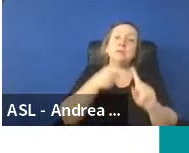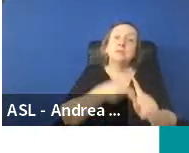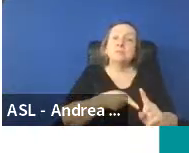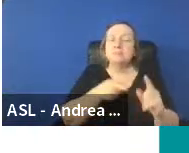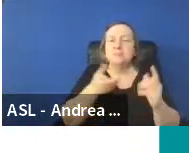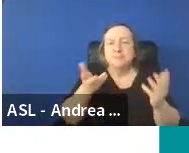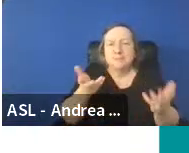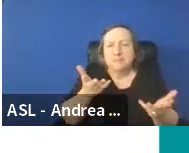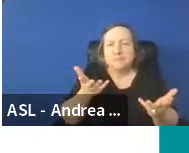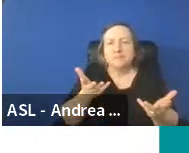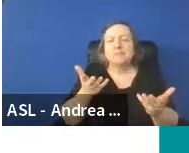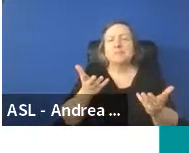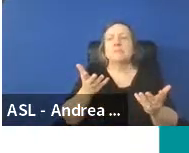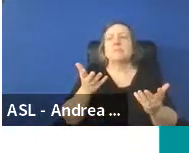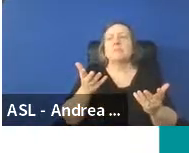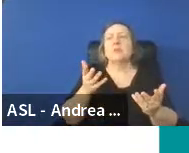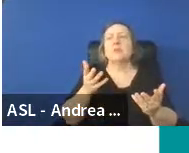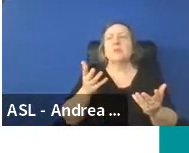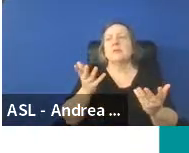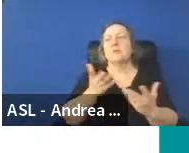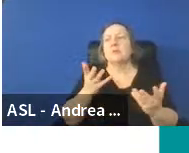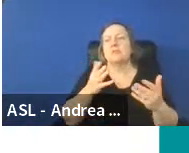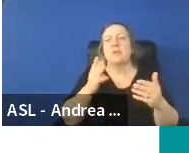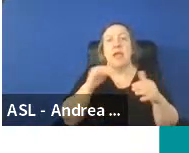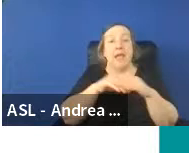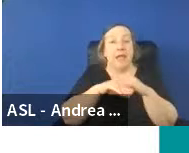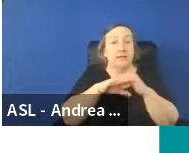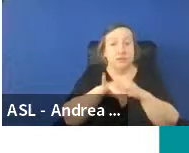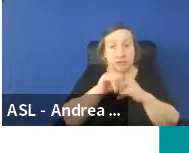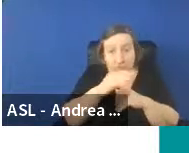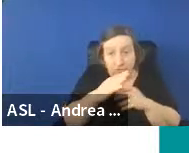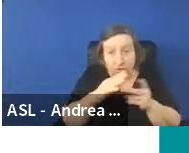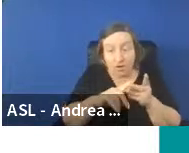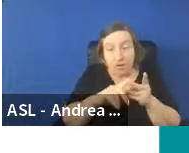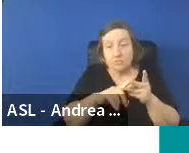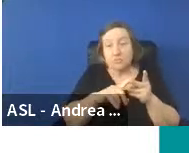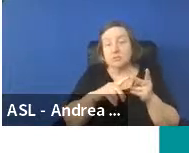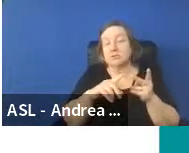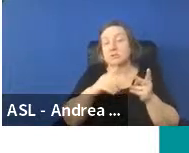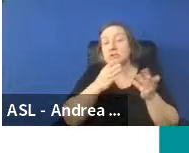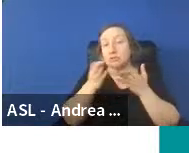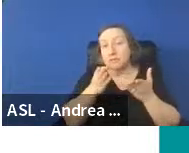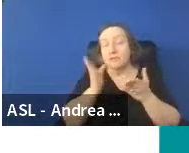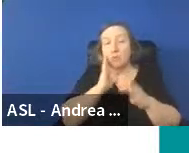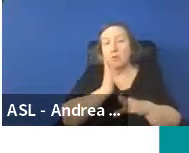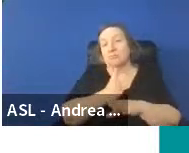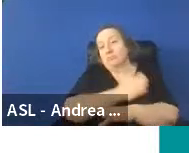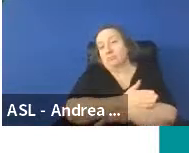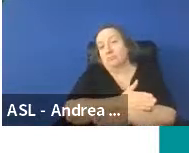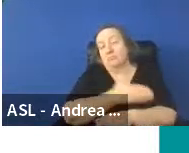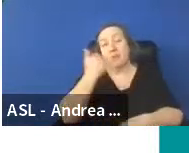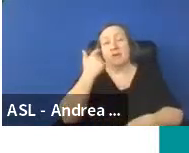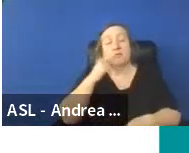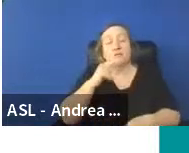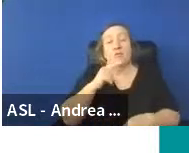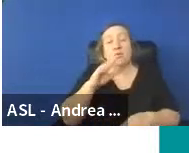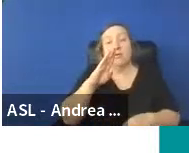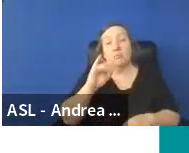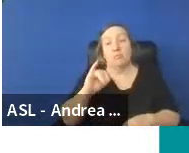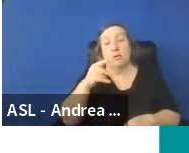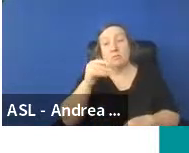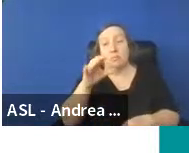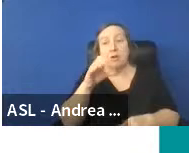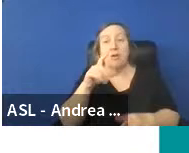to what degree would access to these jobs and services improve for BIPOC and low-income